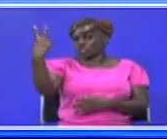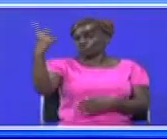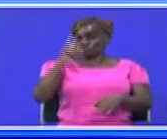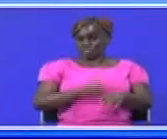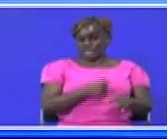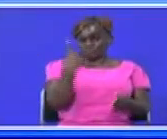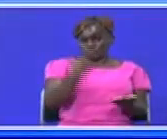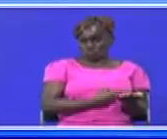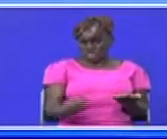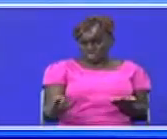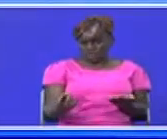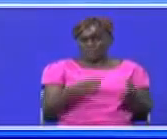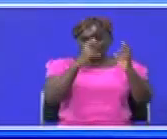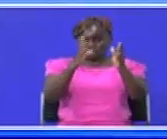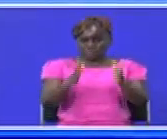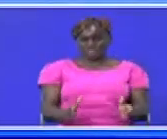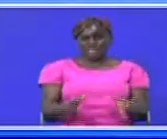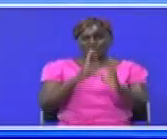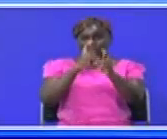a week. Chris Thairu reports.